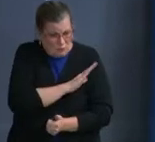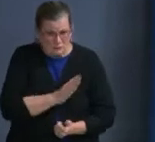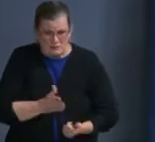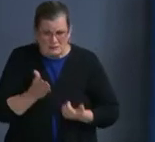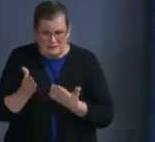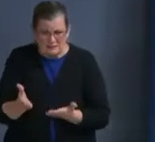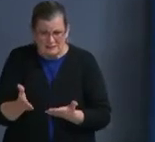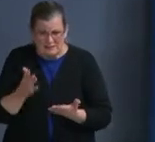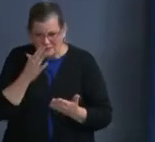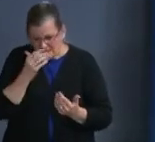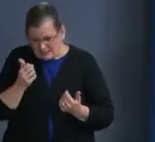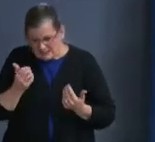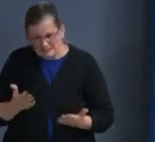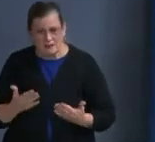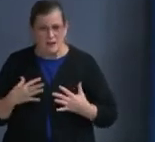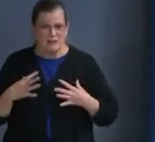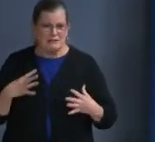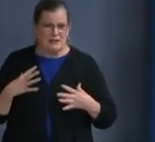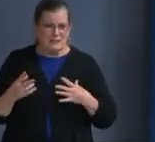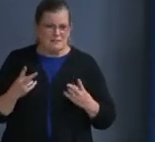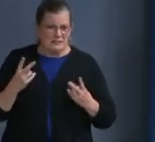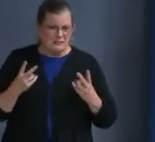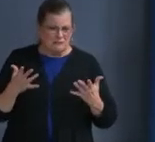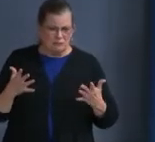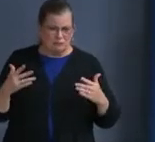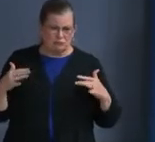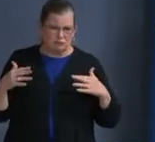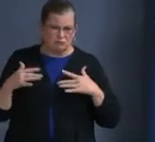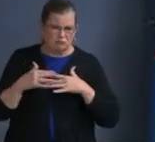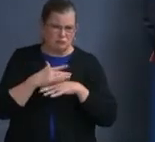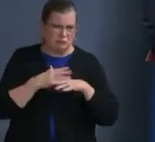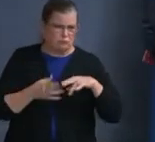holiday, and we're seeing them violated left and right in this?